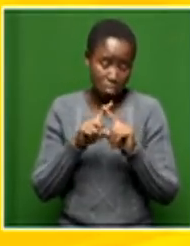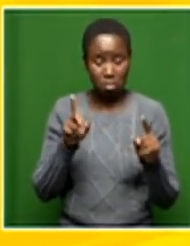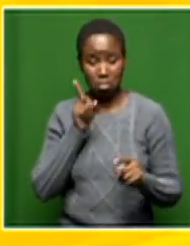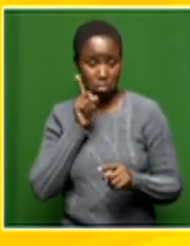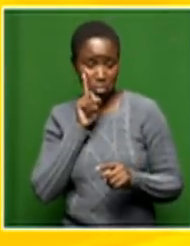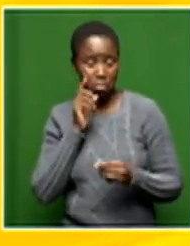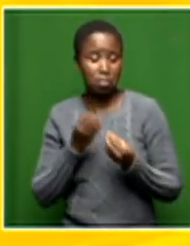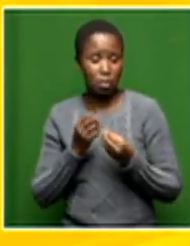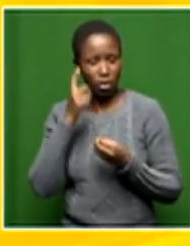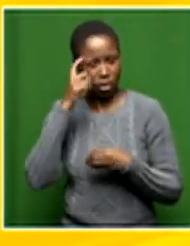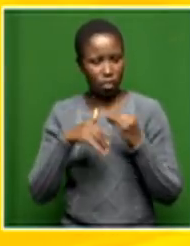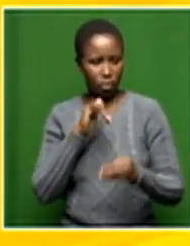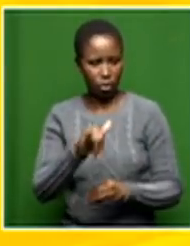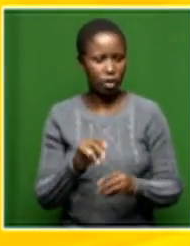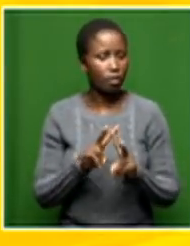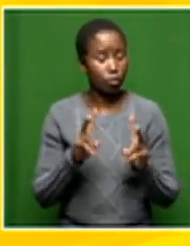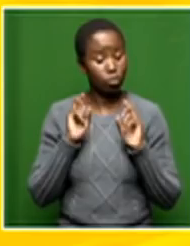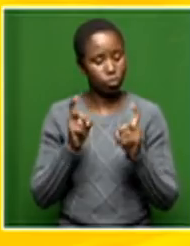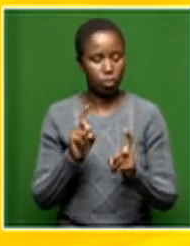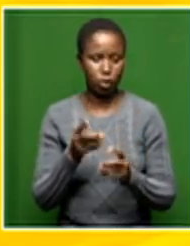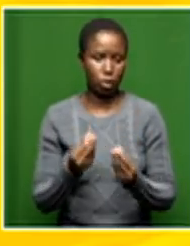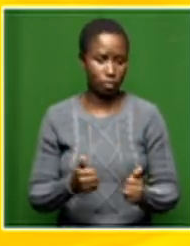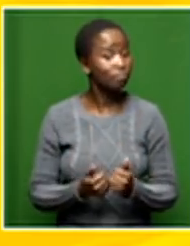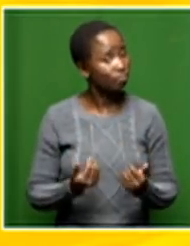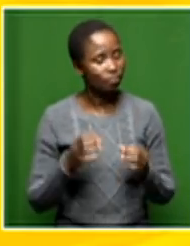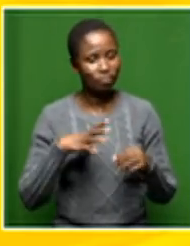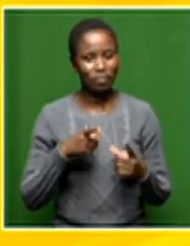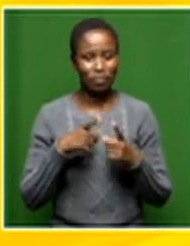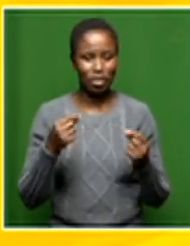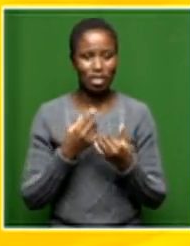to perhaps think about very urgently. Right, this is where we have to say goodbye to